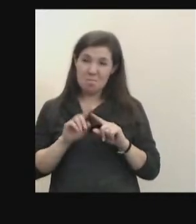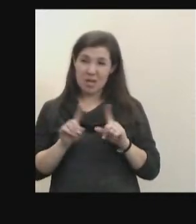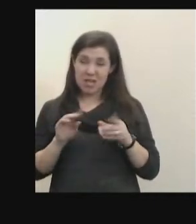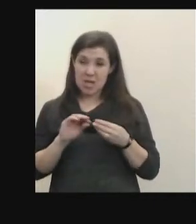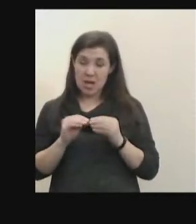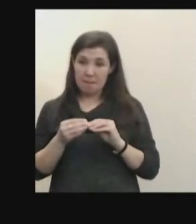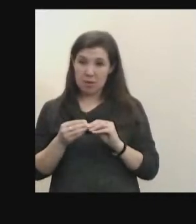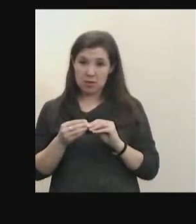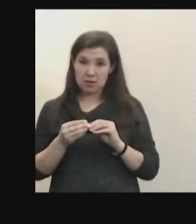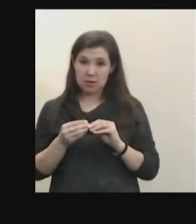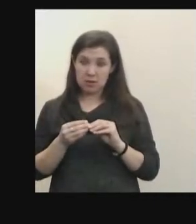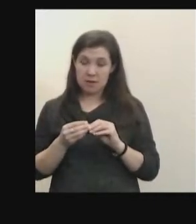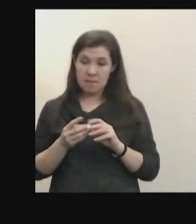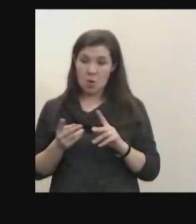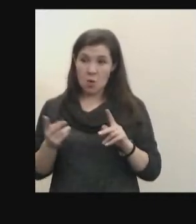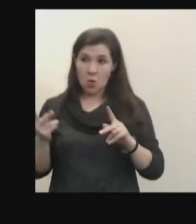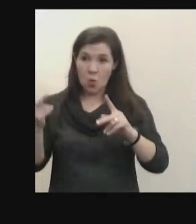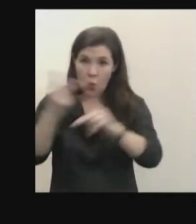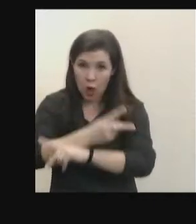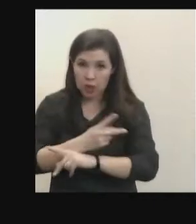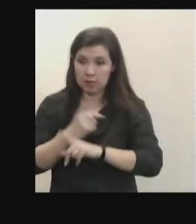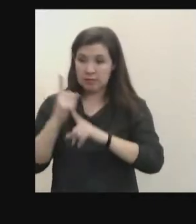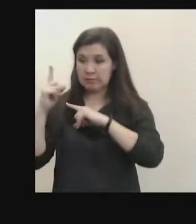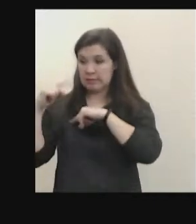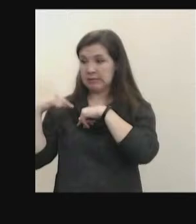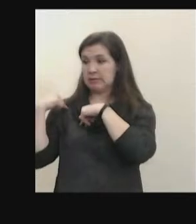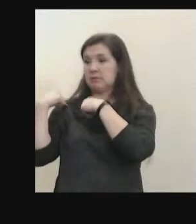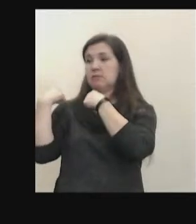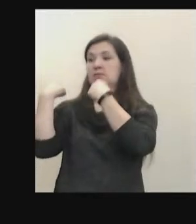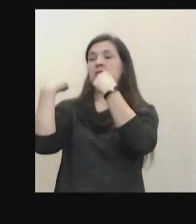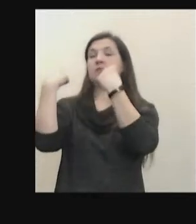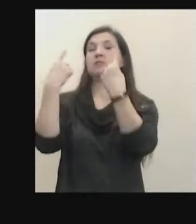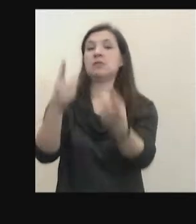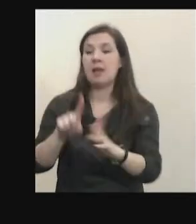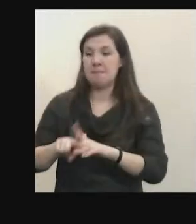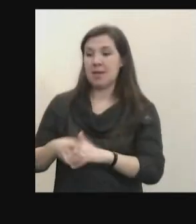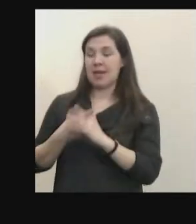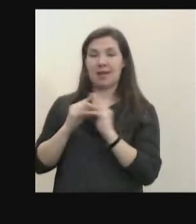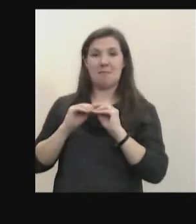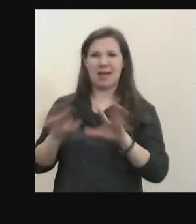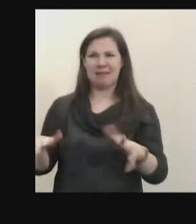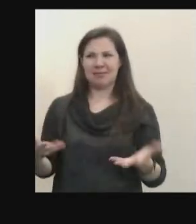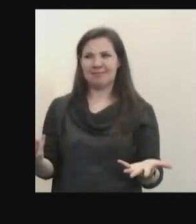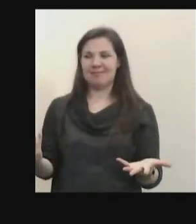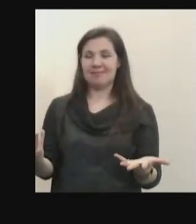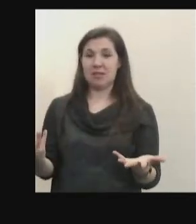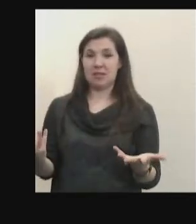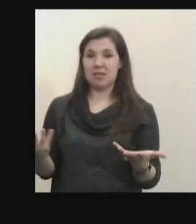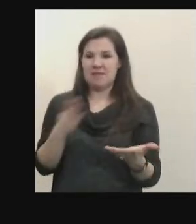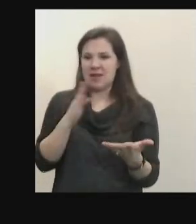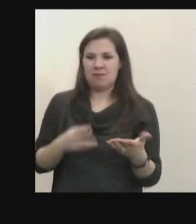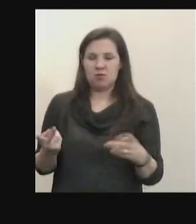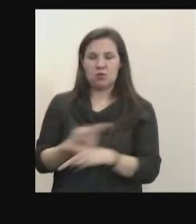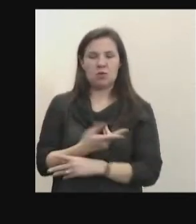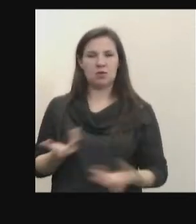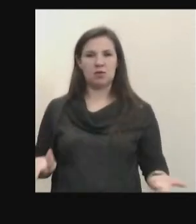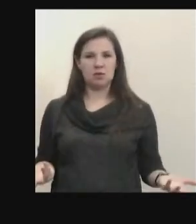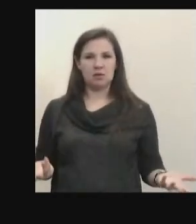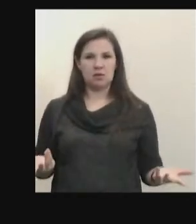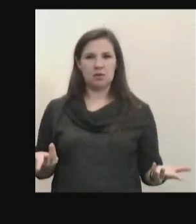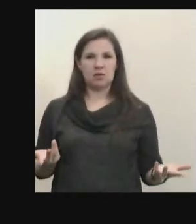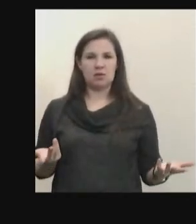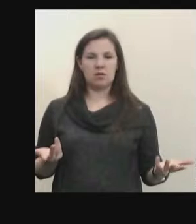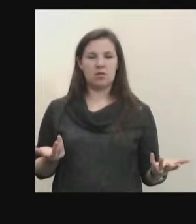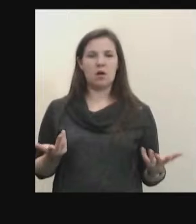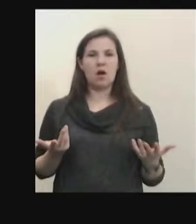worse since the pandemic began. How are you going to make, what is going to go into your decision, and